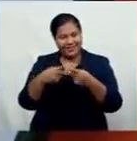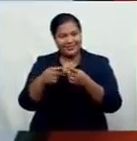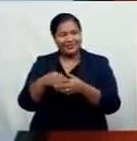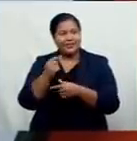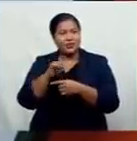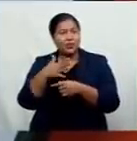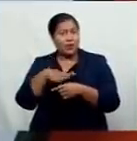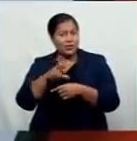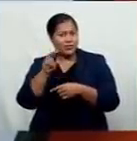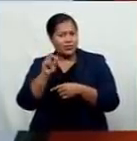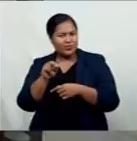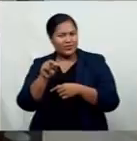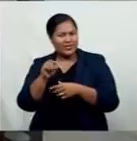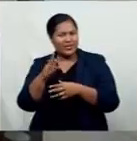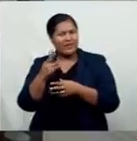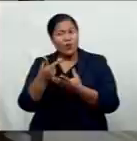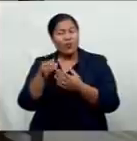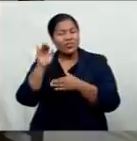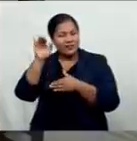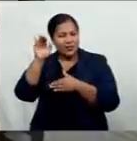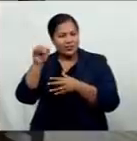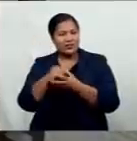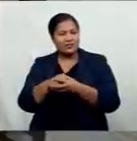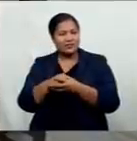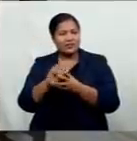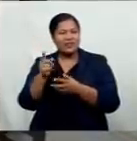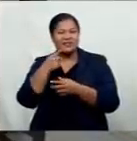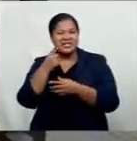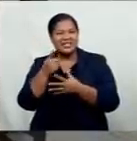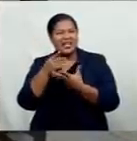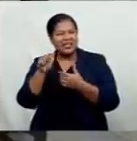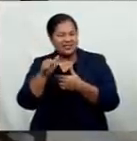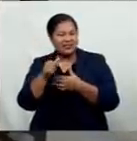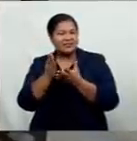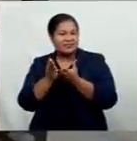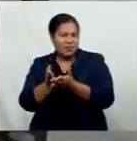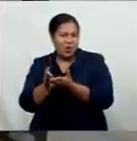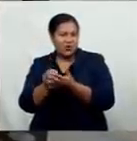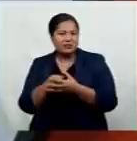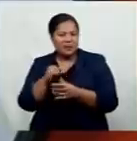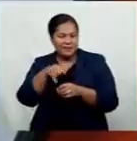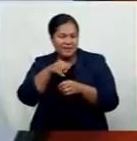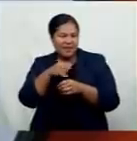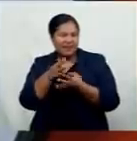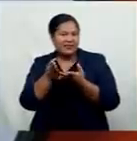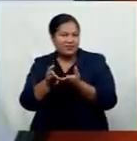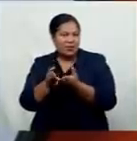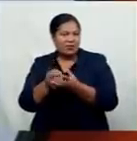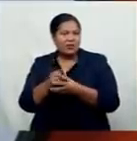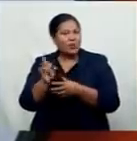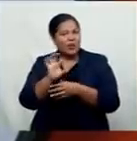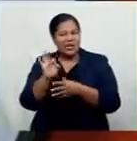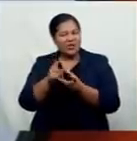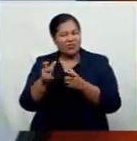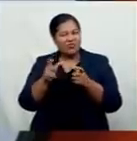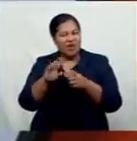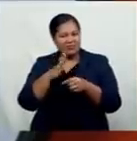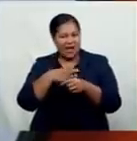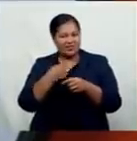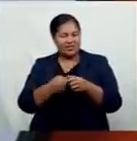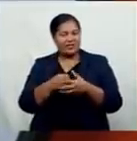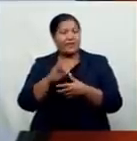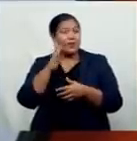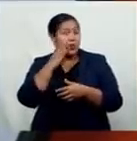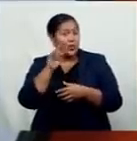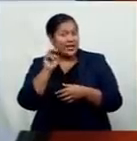have streamlined for the future. Even though we say this is a medical boat, it's not. We don't run it by ourselves. So when we